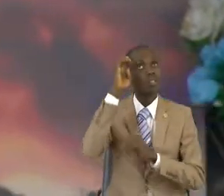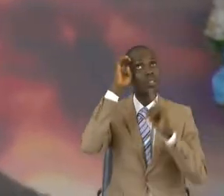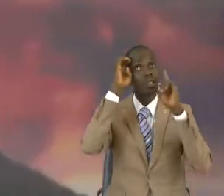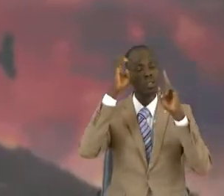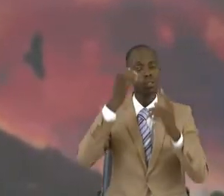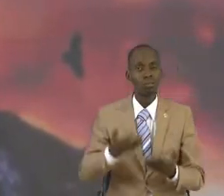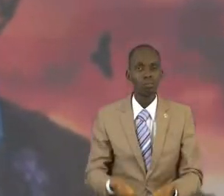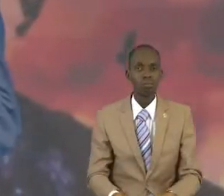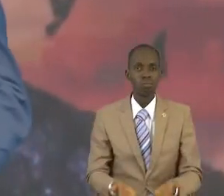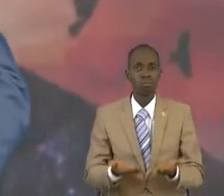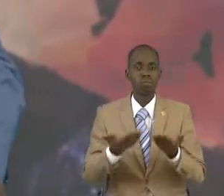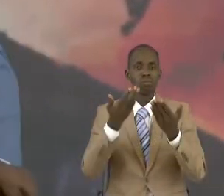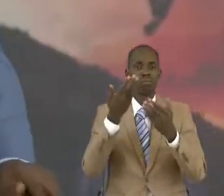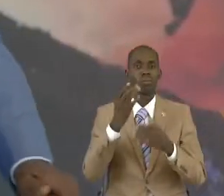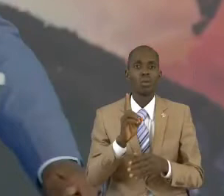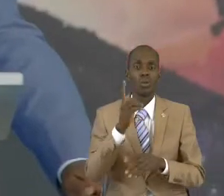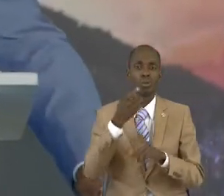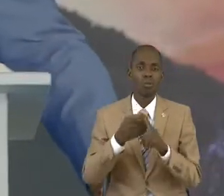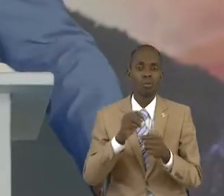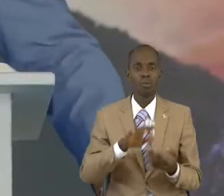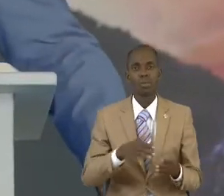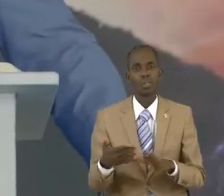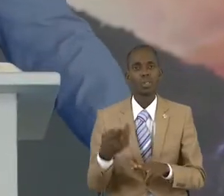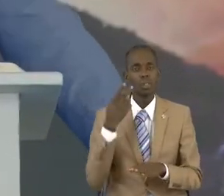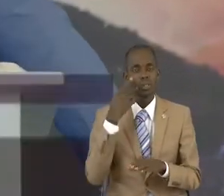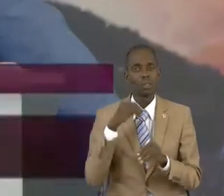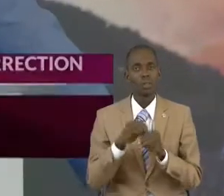at John chapter 20,